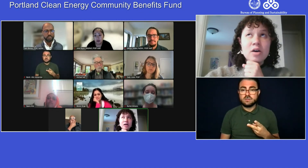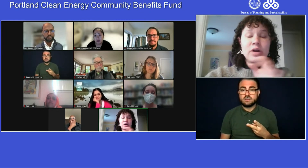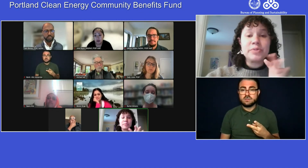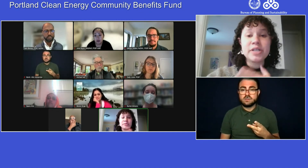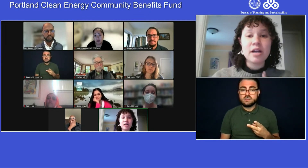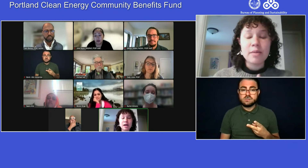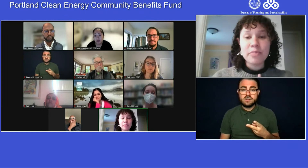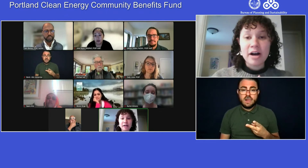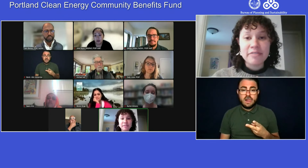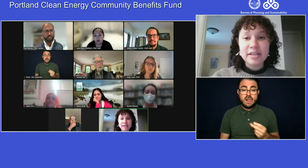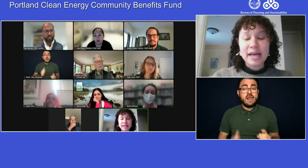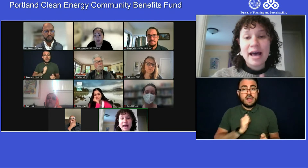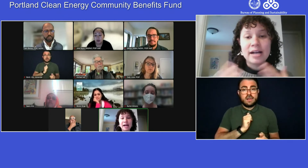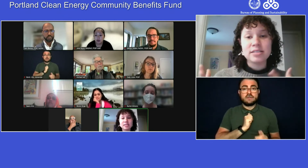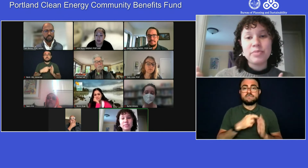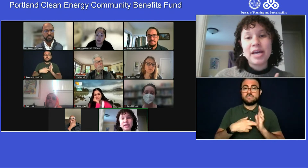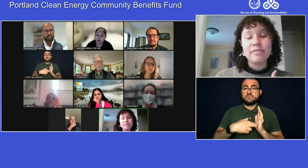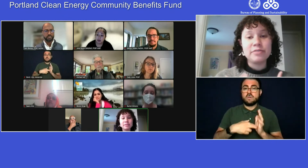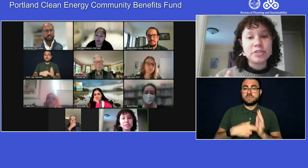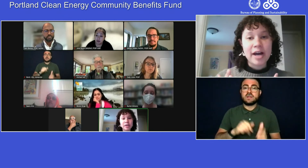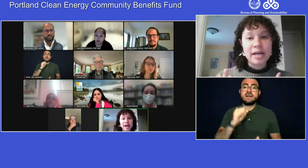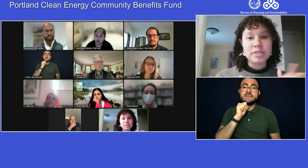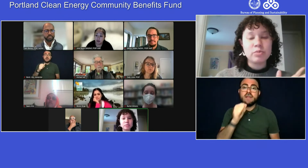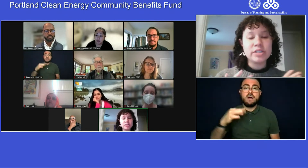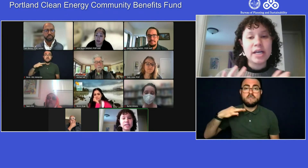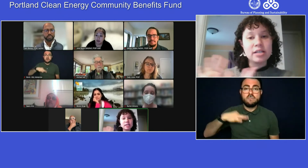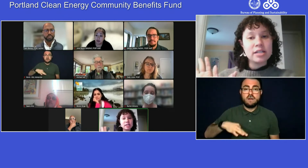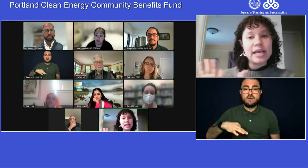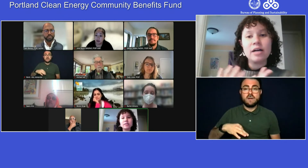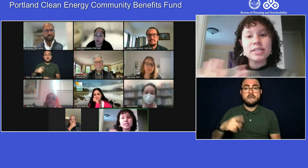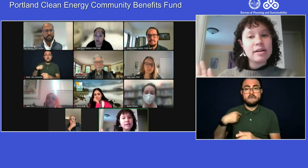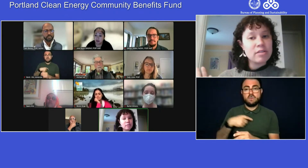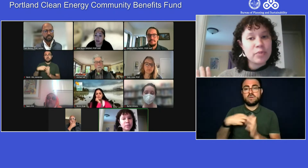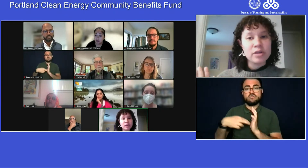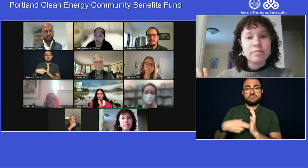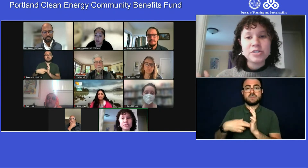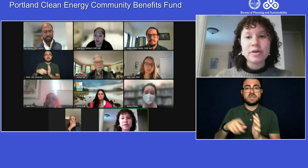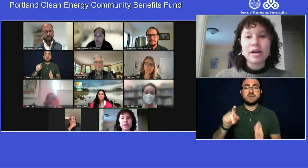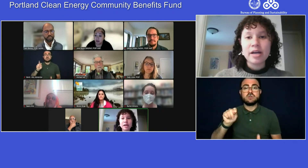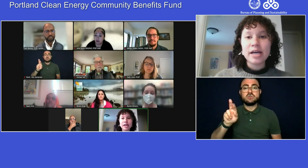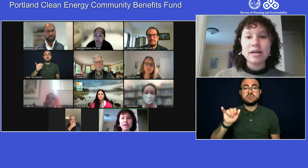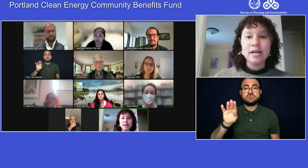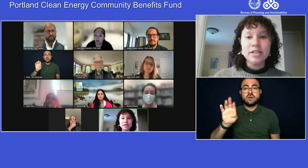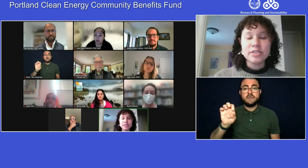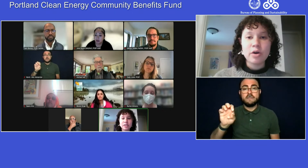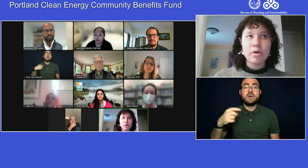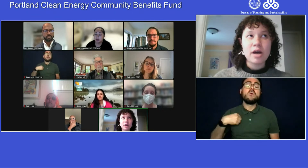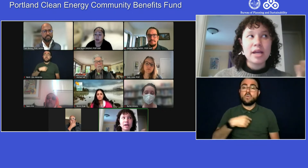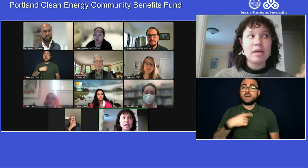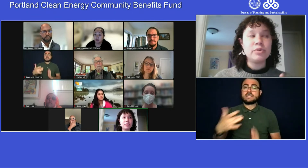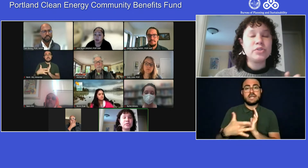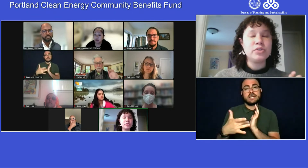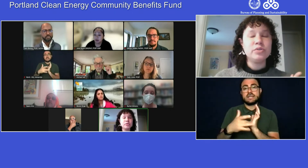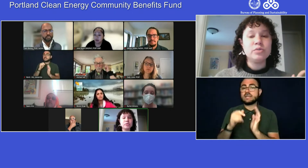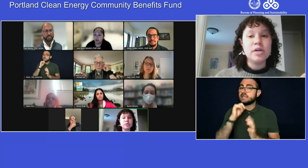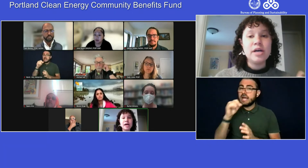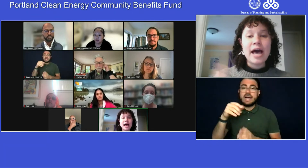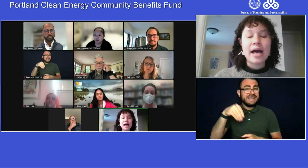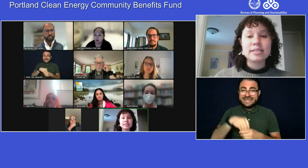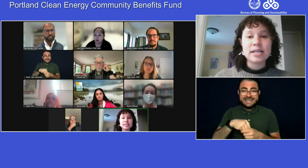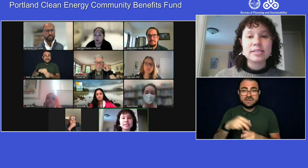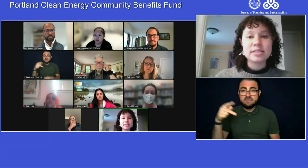I represent a nonprofit that acts on behalf of tribes, and we're technically outside of the Portland metro area. So we're not able